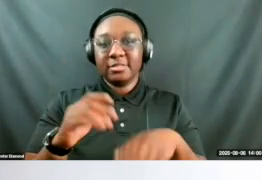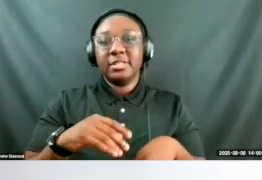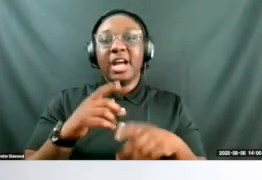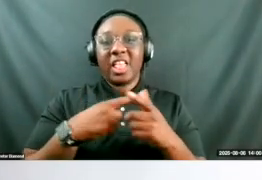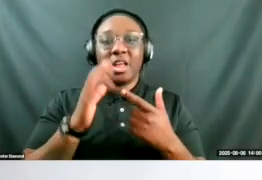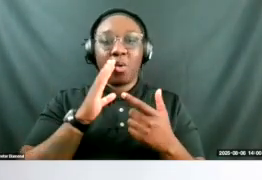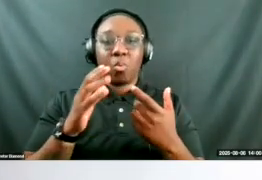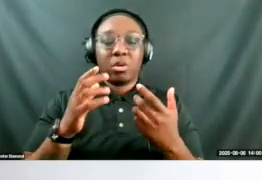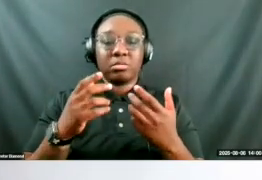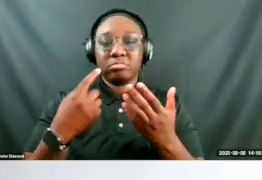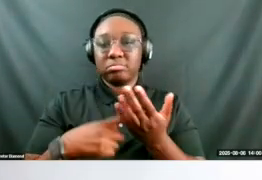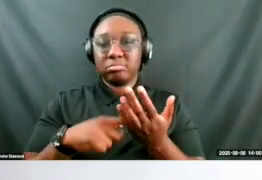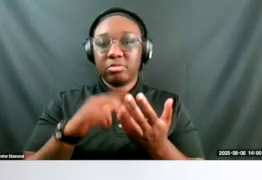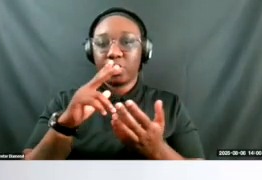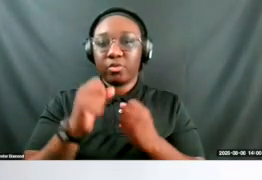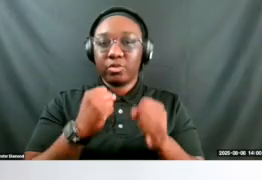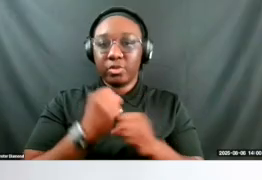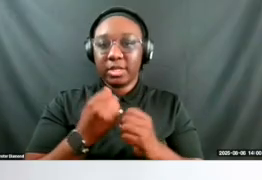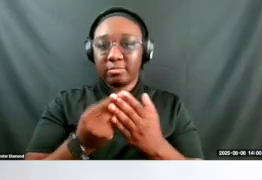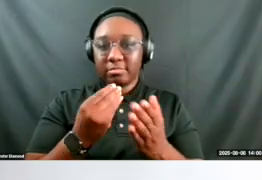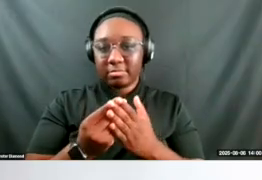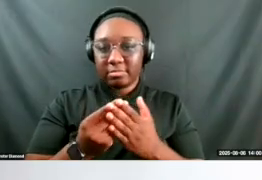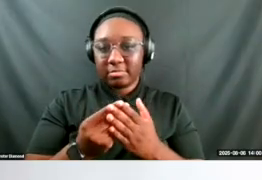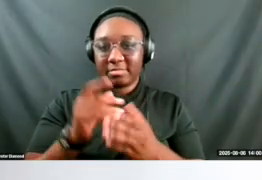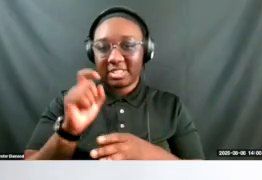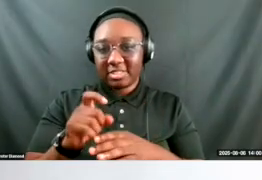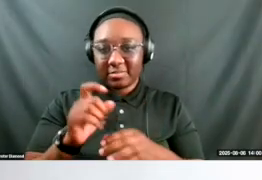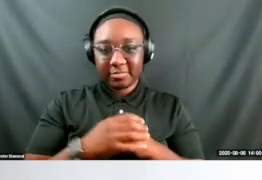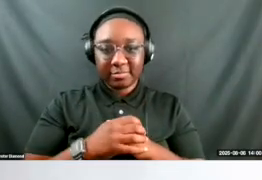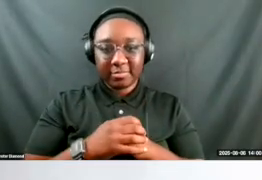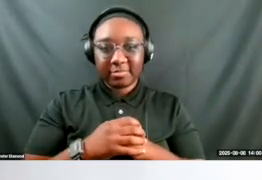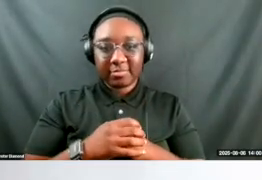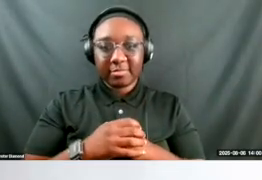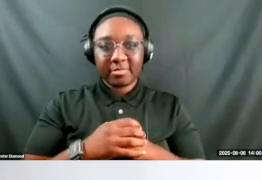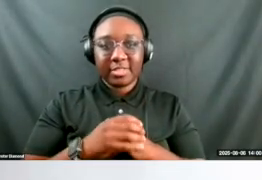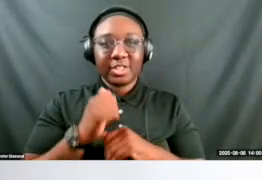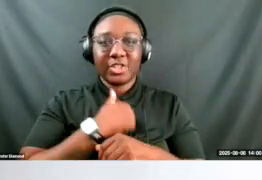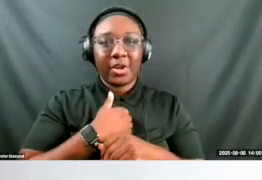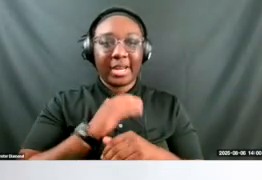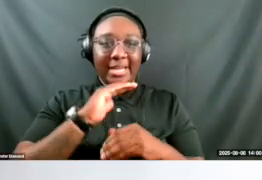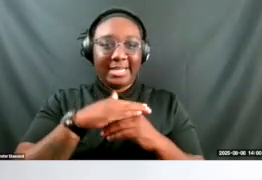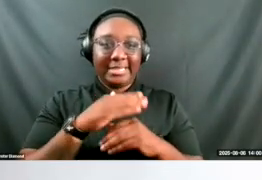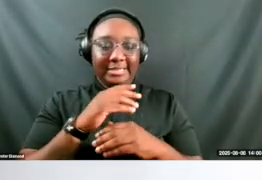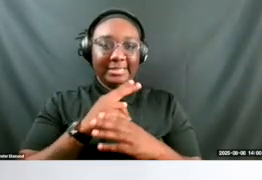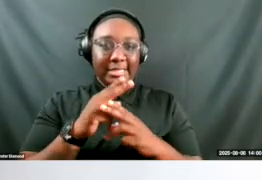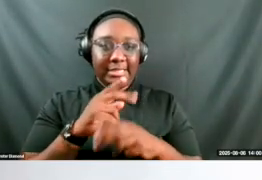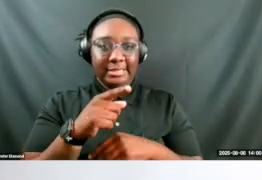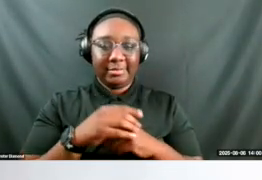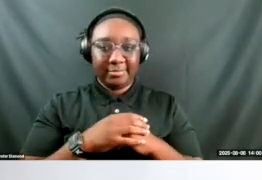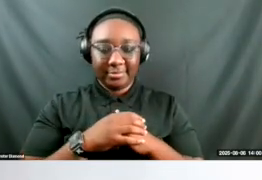If you could move to the next slide, please. Okay, thank you. Sorry, next slide after that.